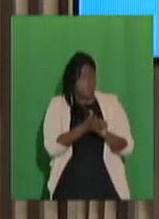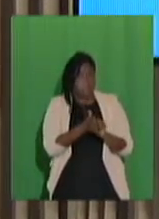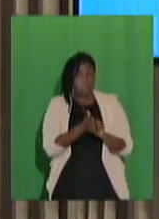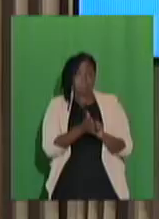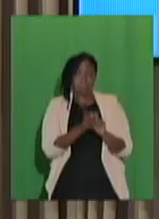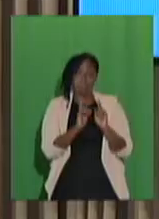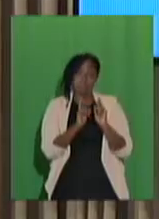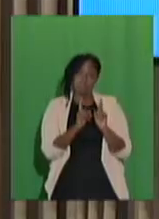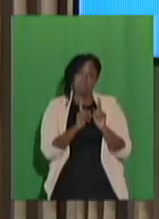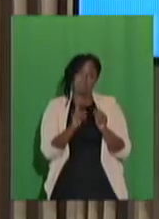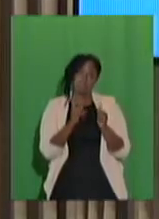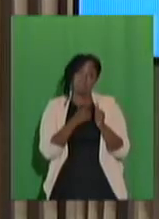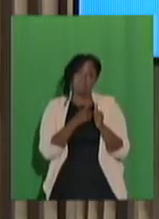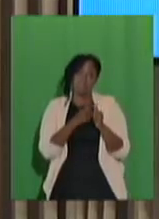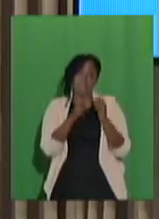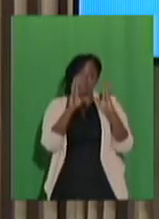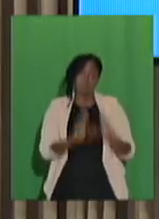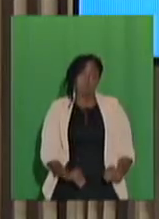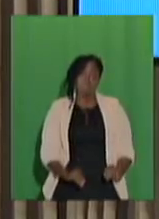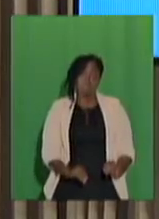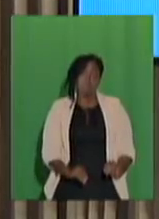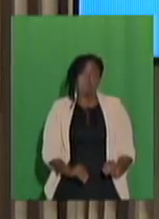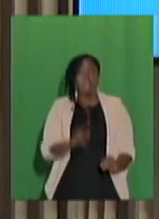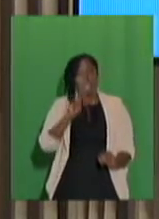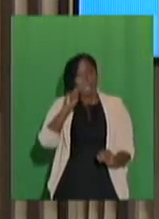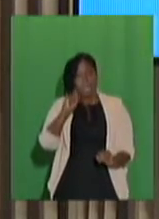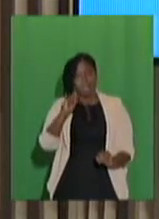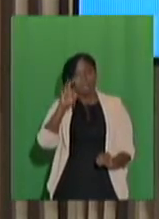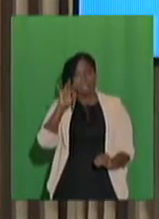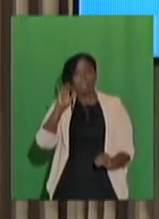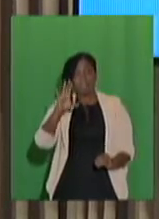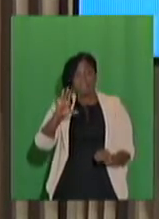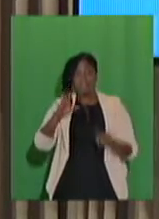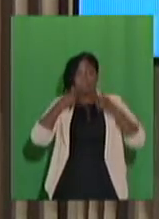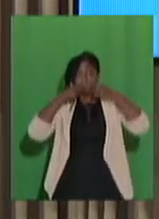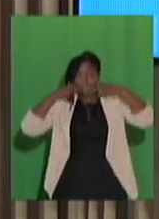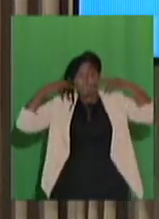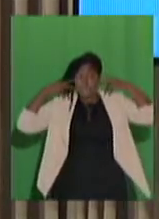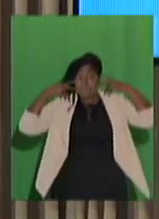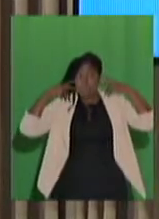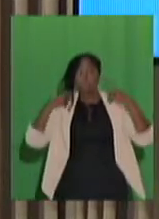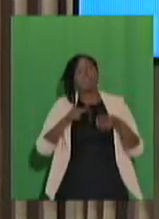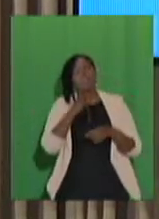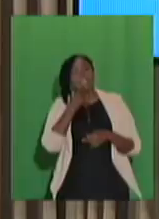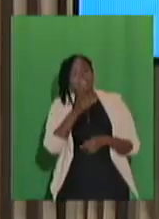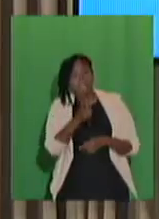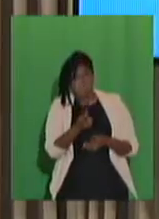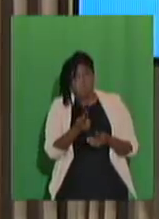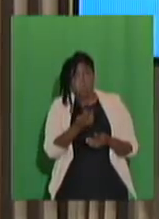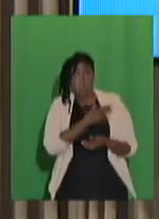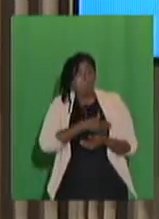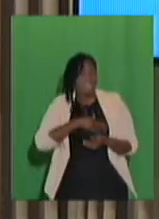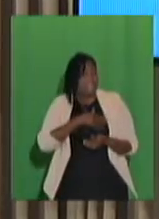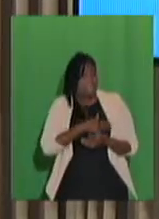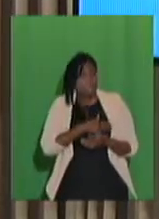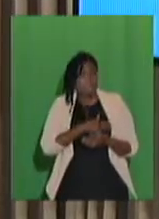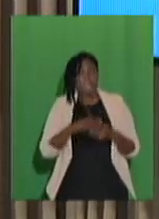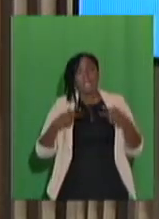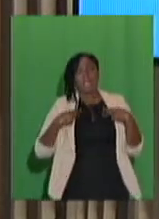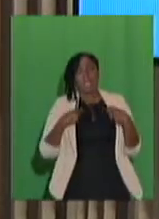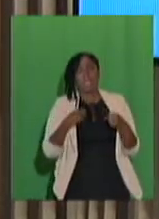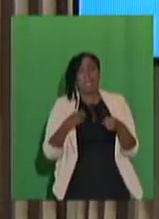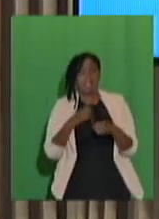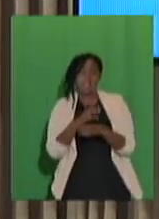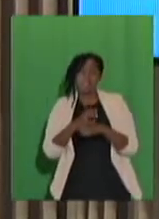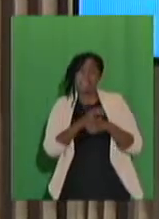N95s. And that is why we are urging the population. The healthcare system has stood up to the strain